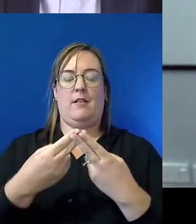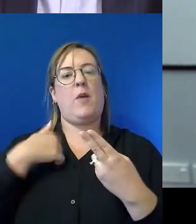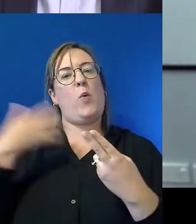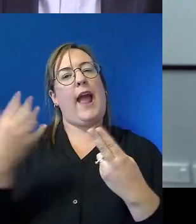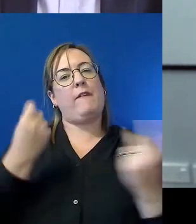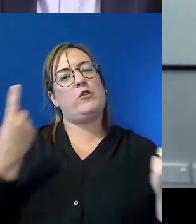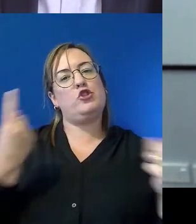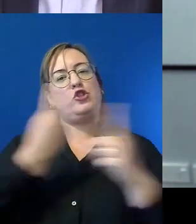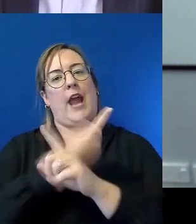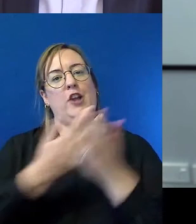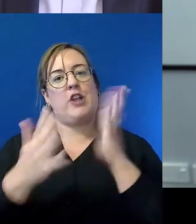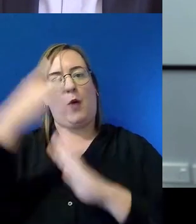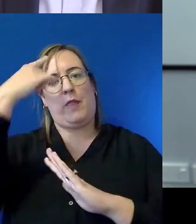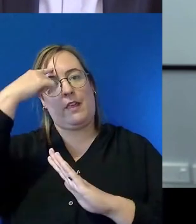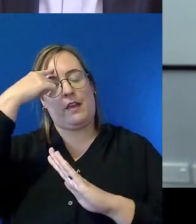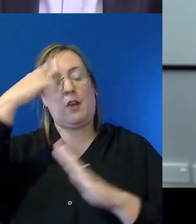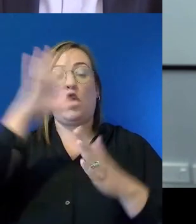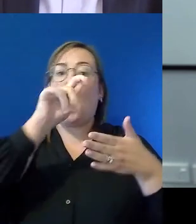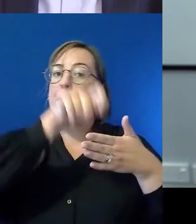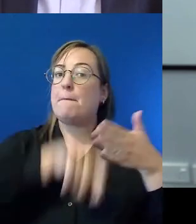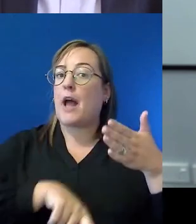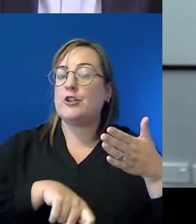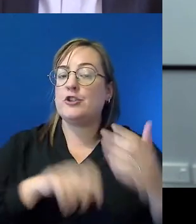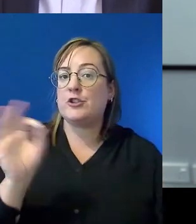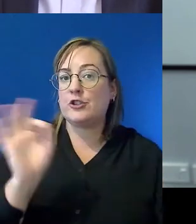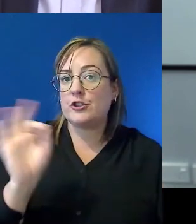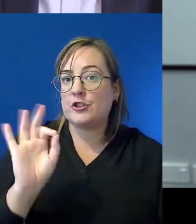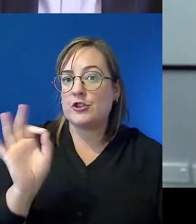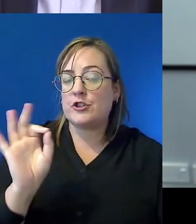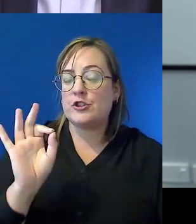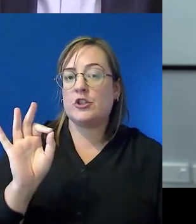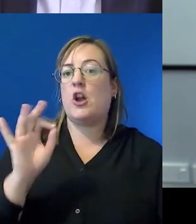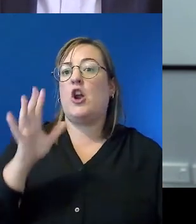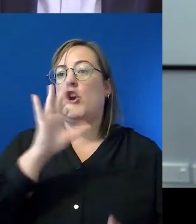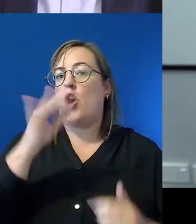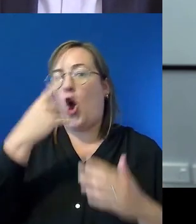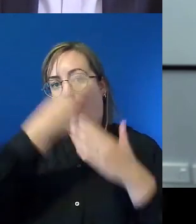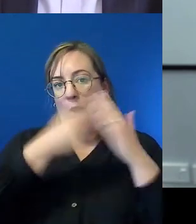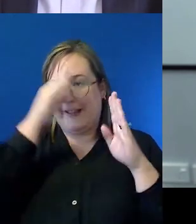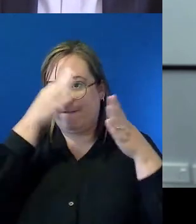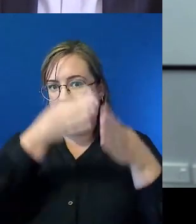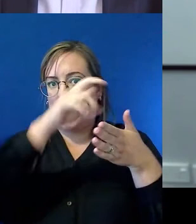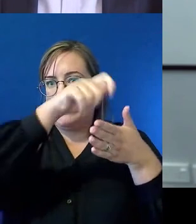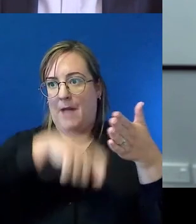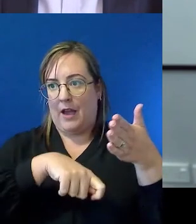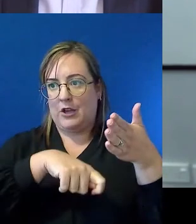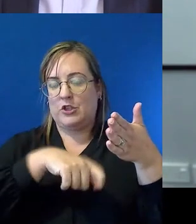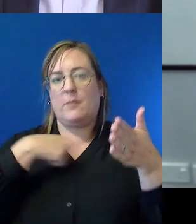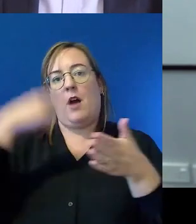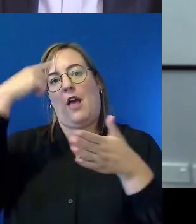away from punishment and less emphasis on punishment, more emphasis on healing, I